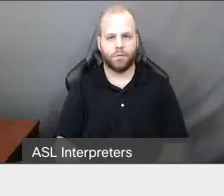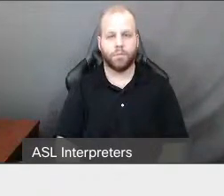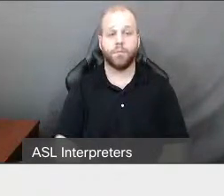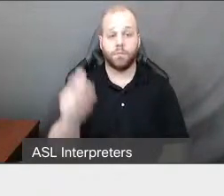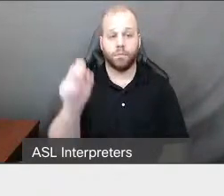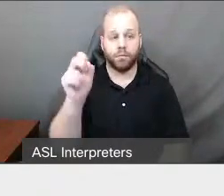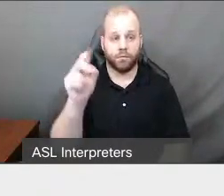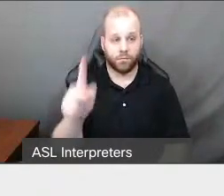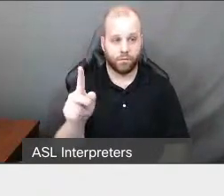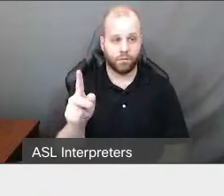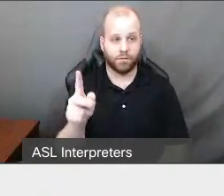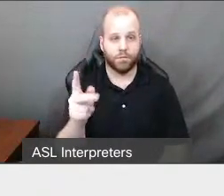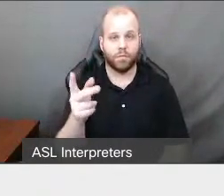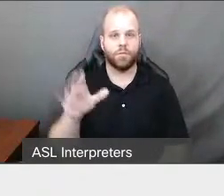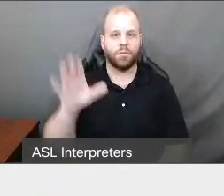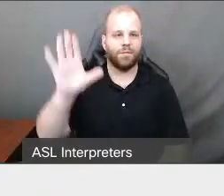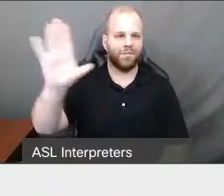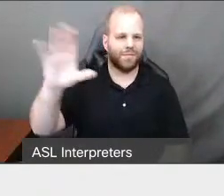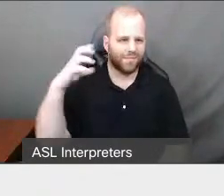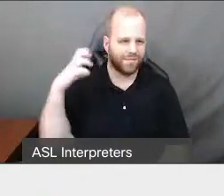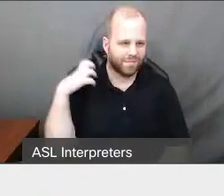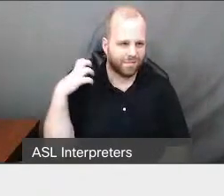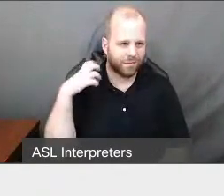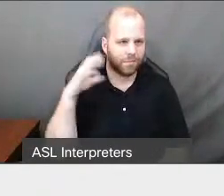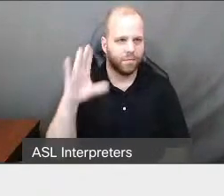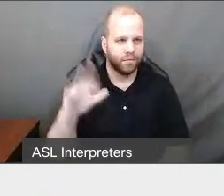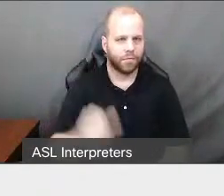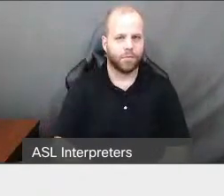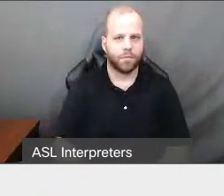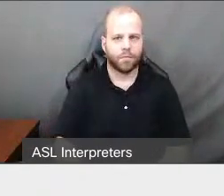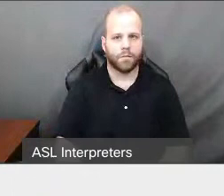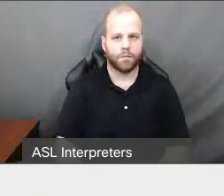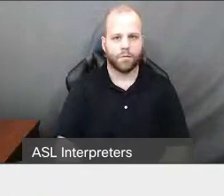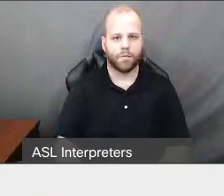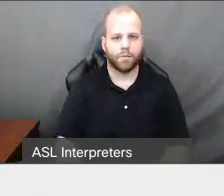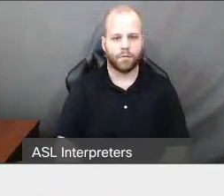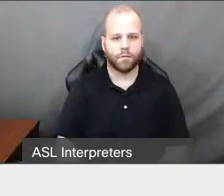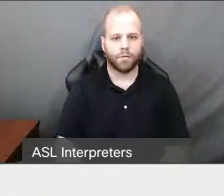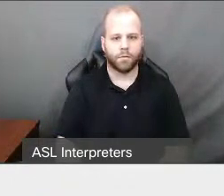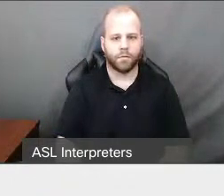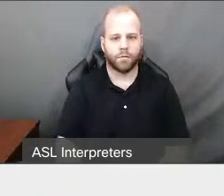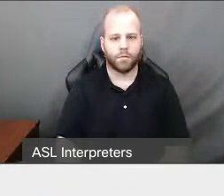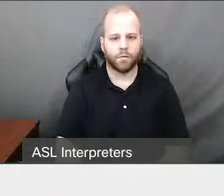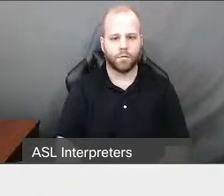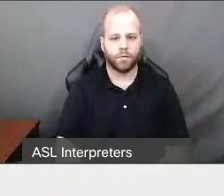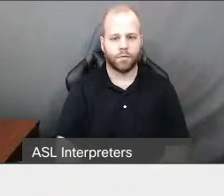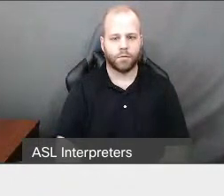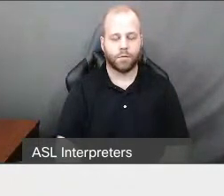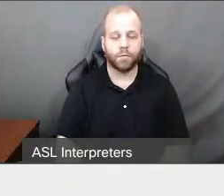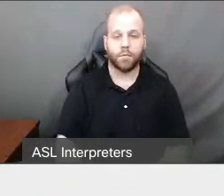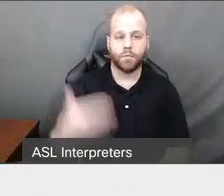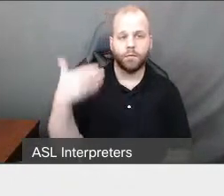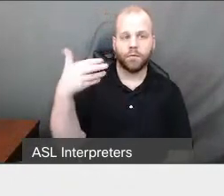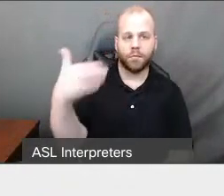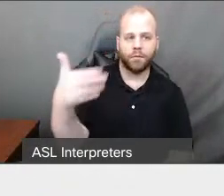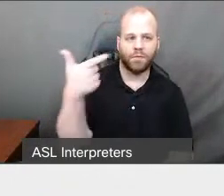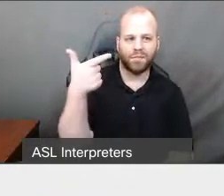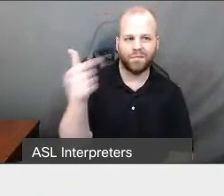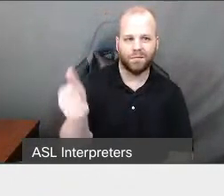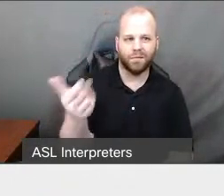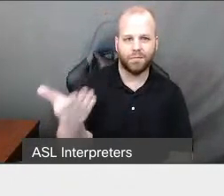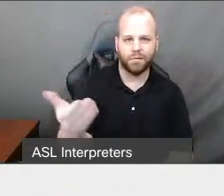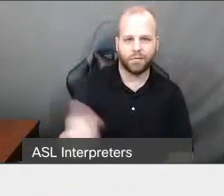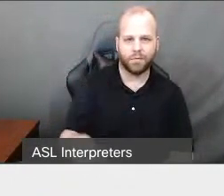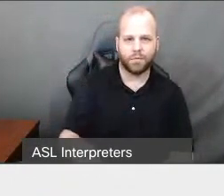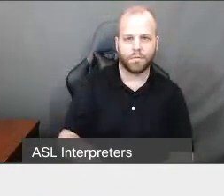Okay, we're certainly out of time. I think, Chair, this is Robbie Yes, Vogel. Commissioner, go ahead. I